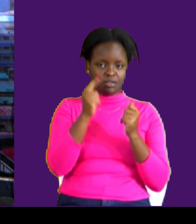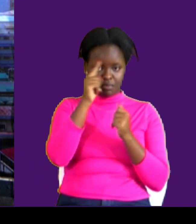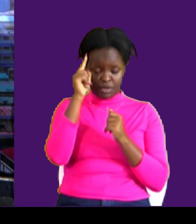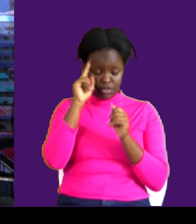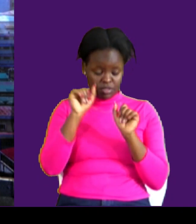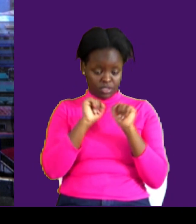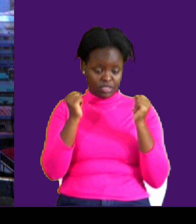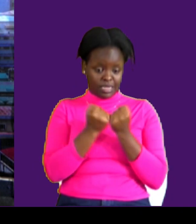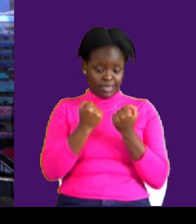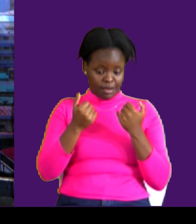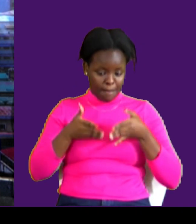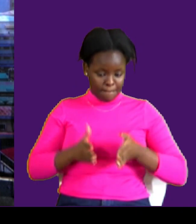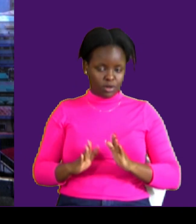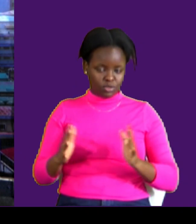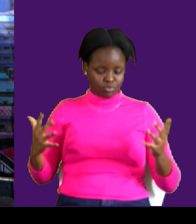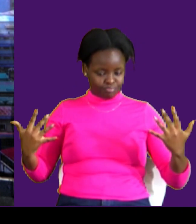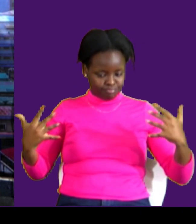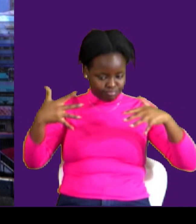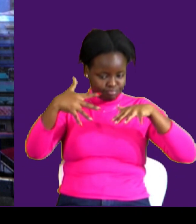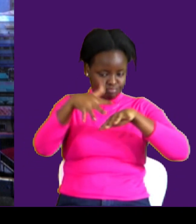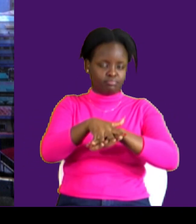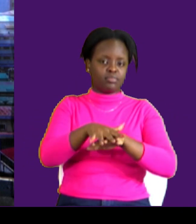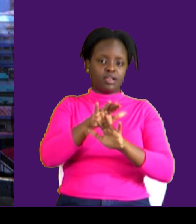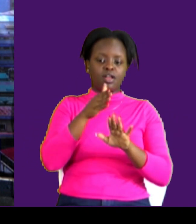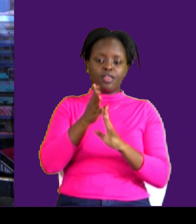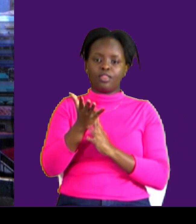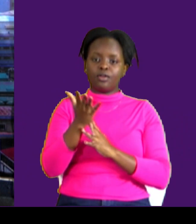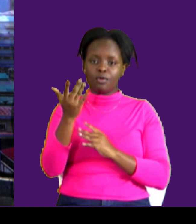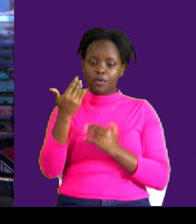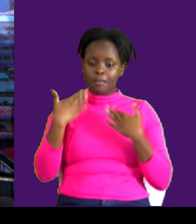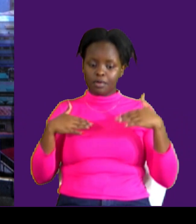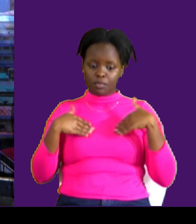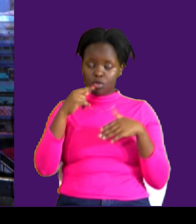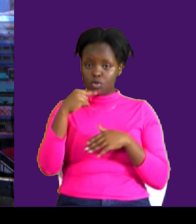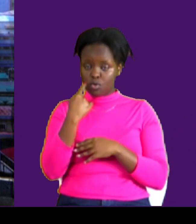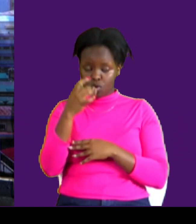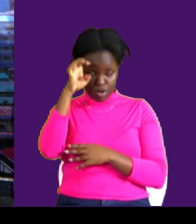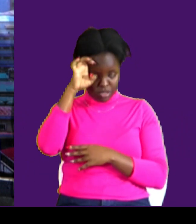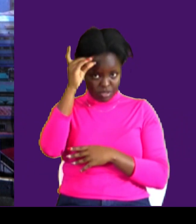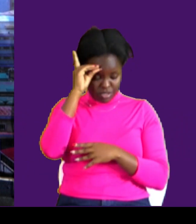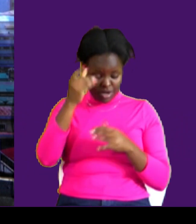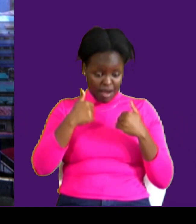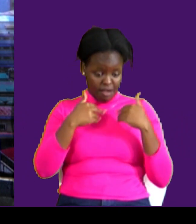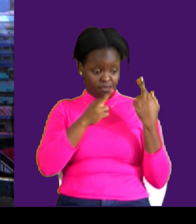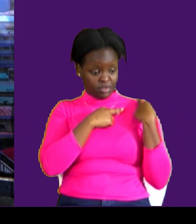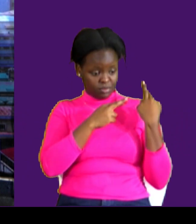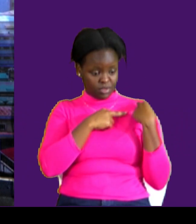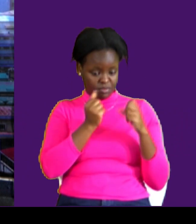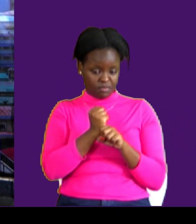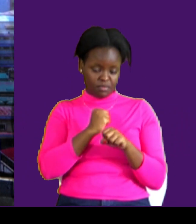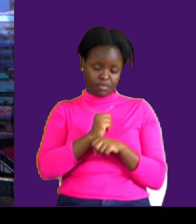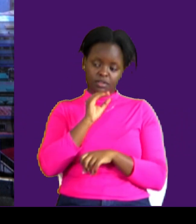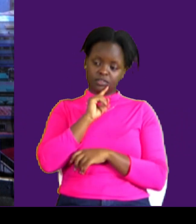born to be integrated together through these people that are learned. They have that responsibility of making sure